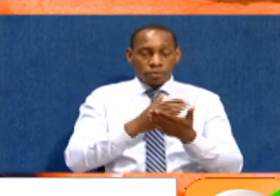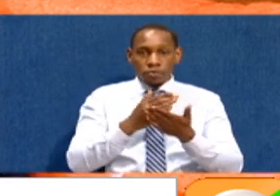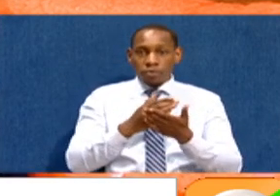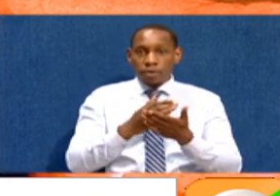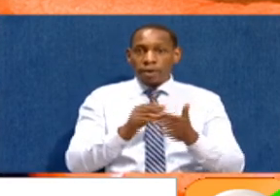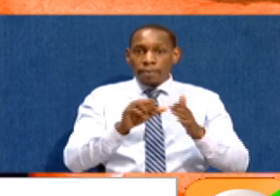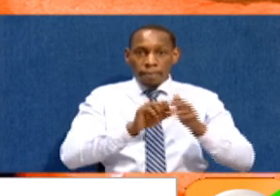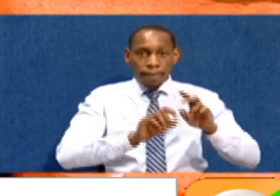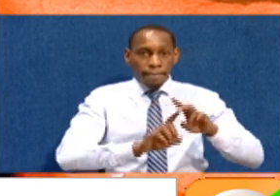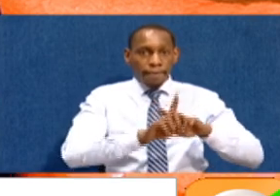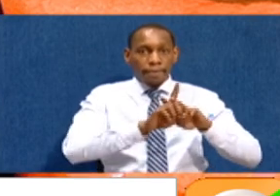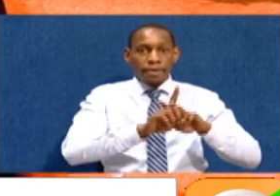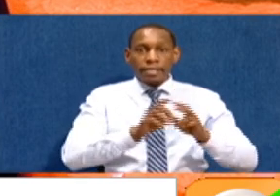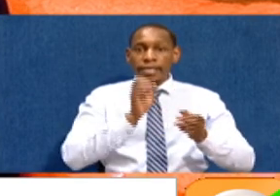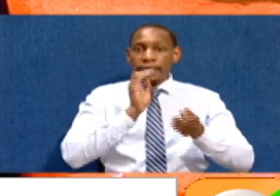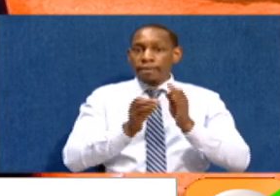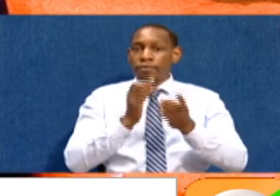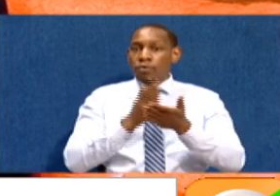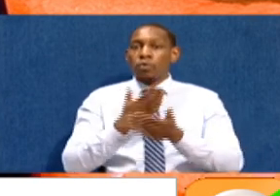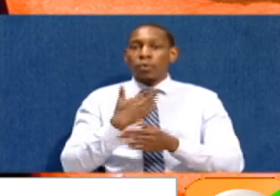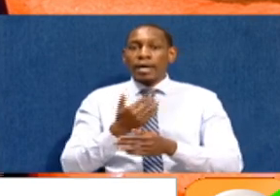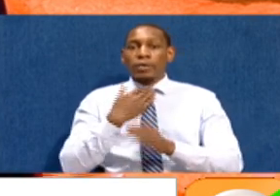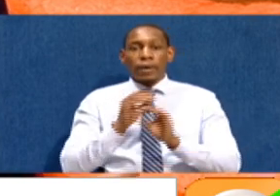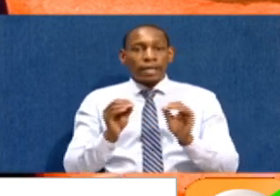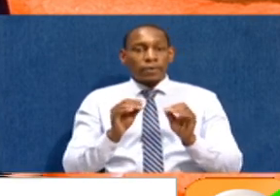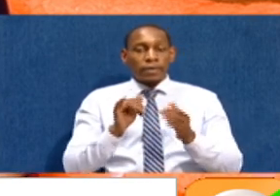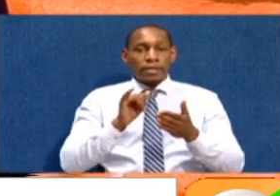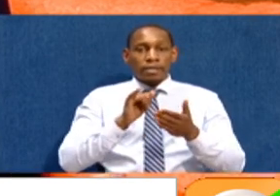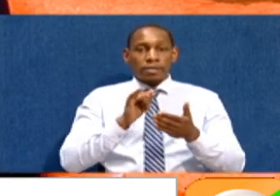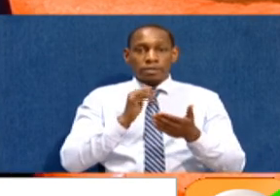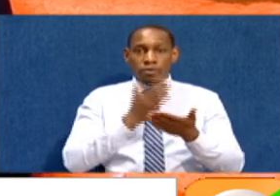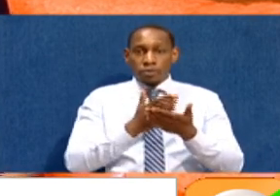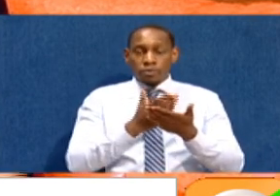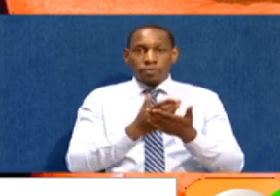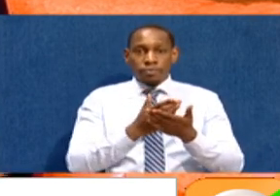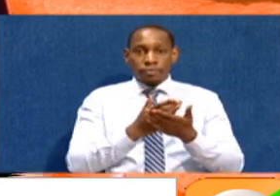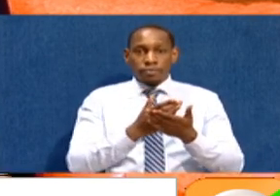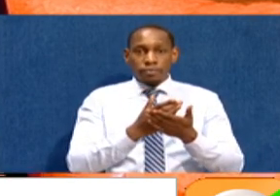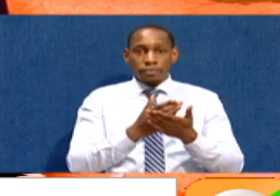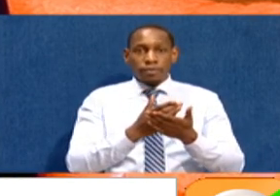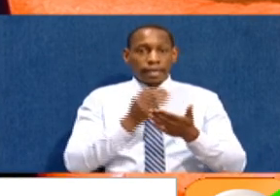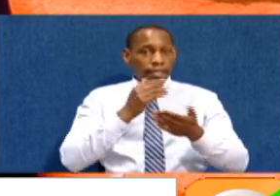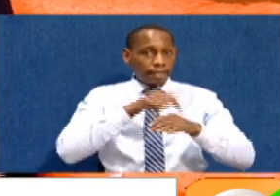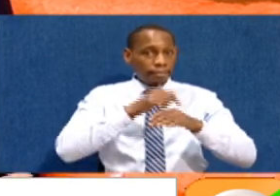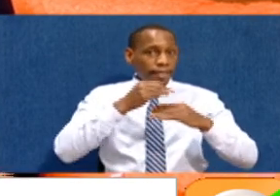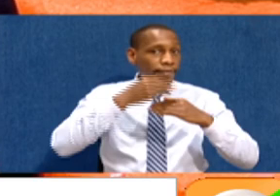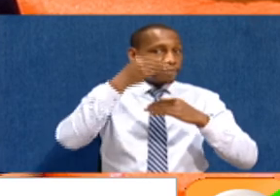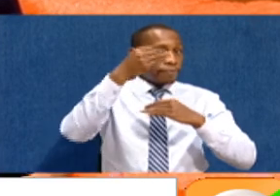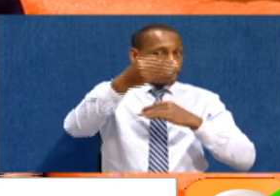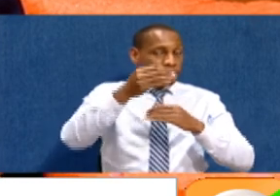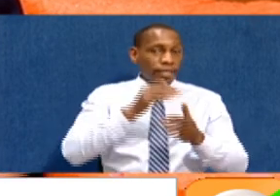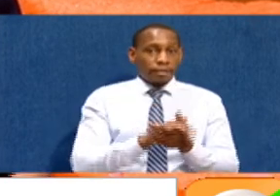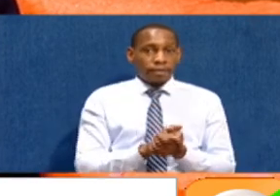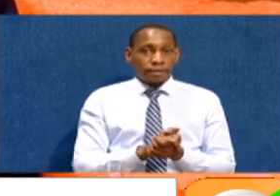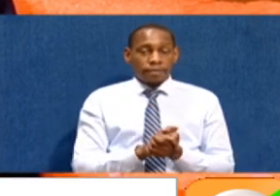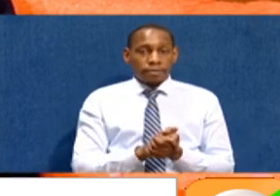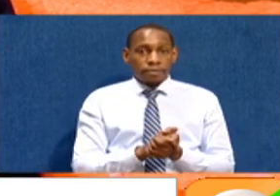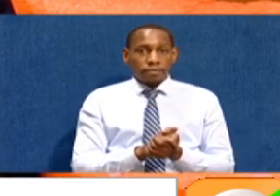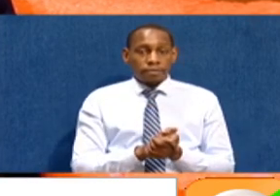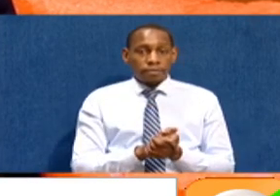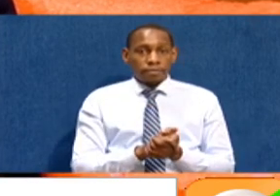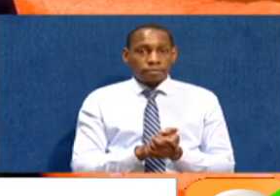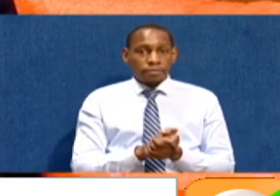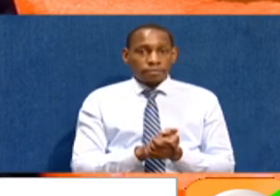time bomb, because whether you like it or not, the Paris mobs are one of these days going to get very, very